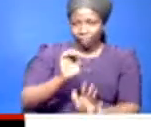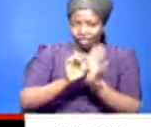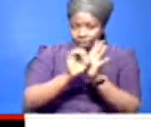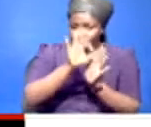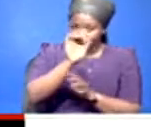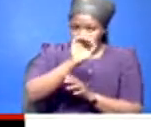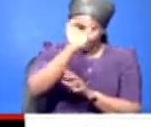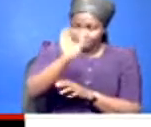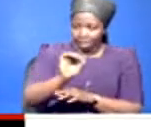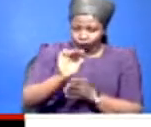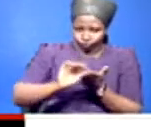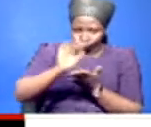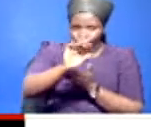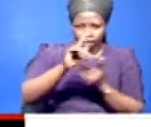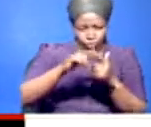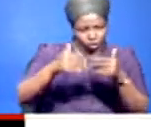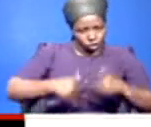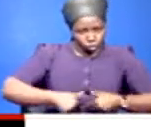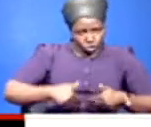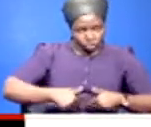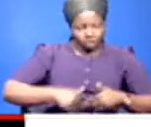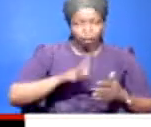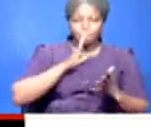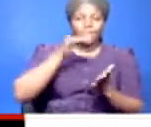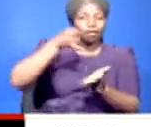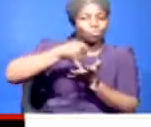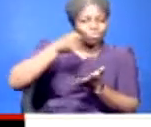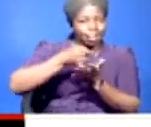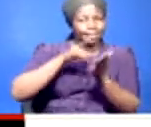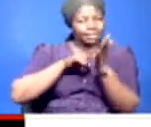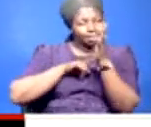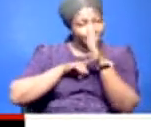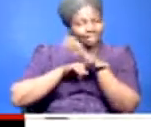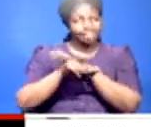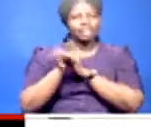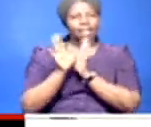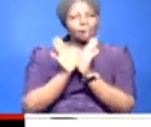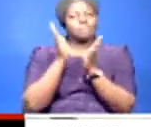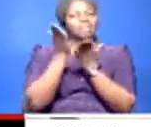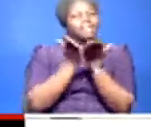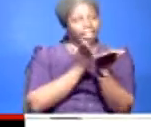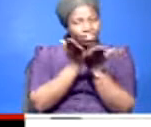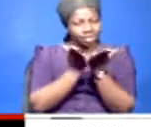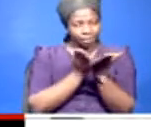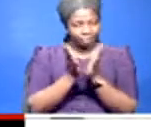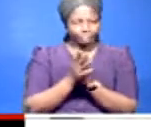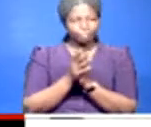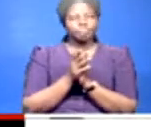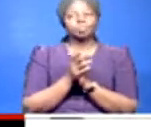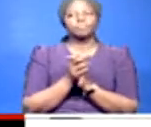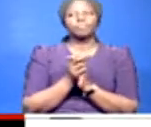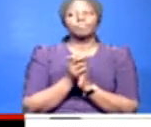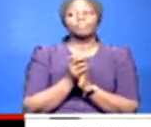of the youth, to be included in public service. Very